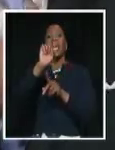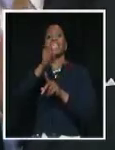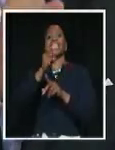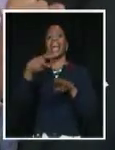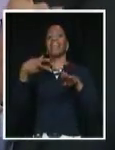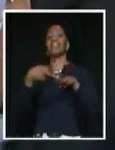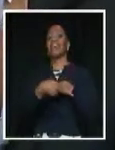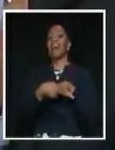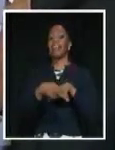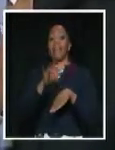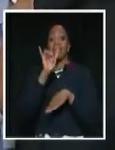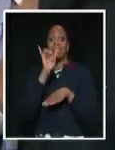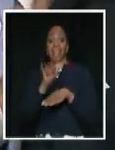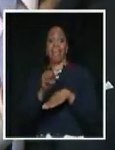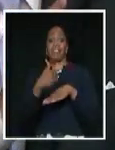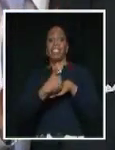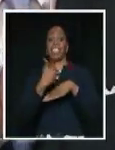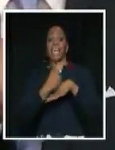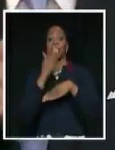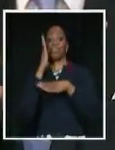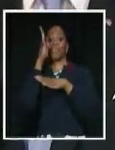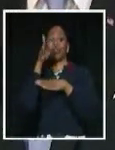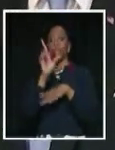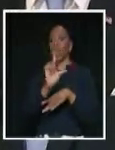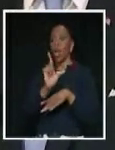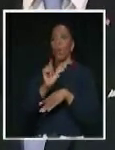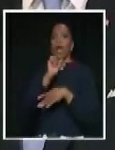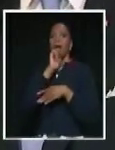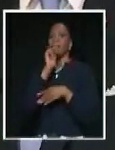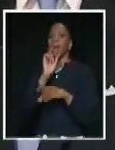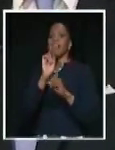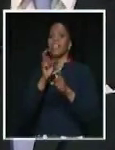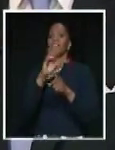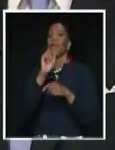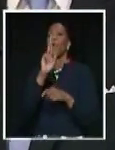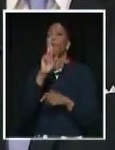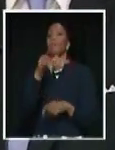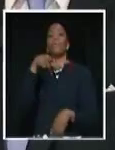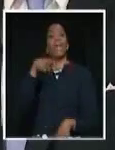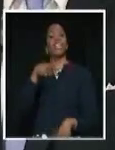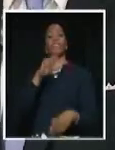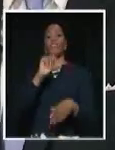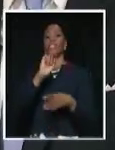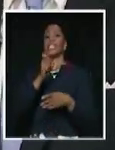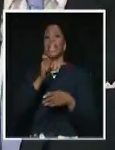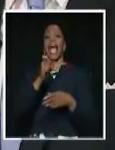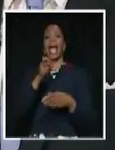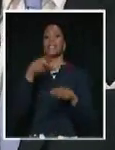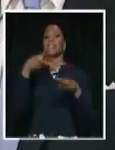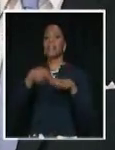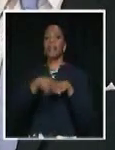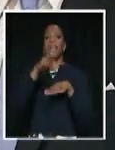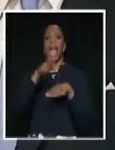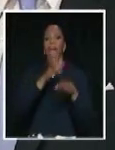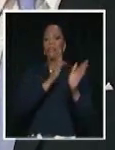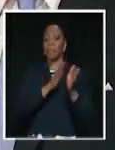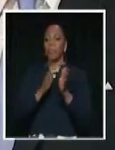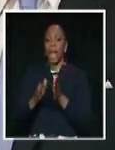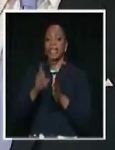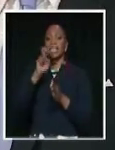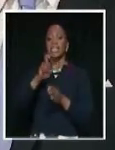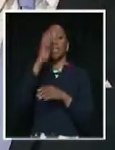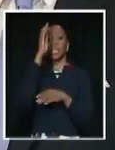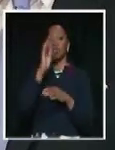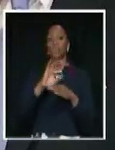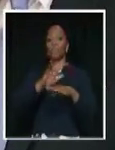cut. That's a danger to the future. I'm not giving big corporations a tax cut. They have to create jobs. They have to create